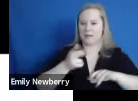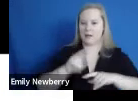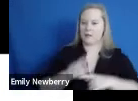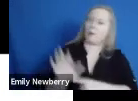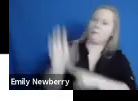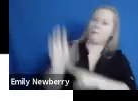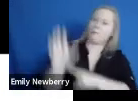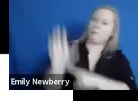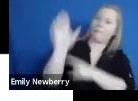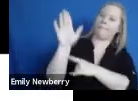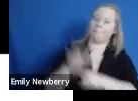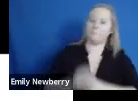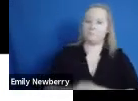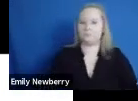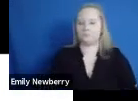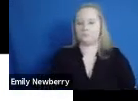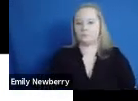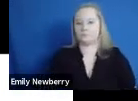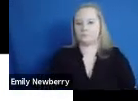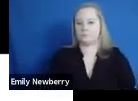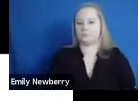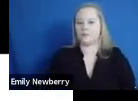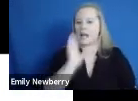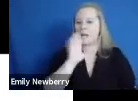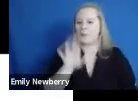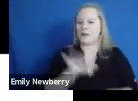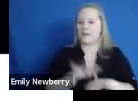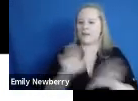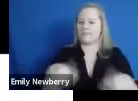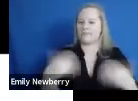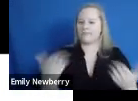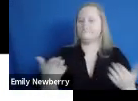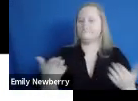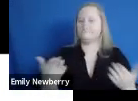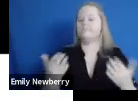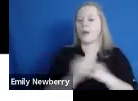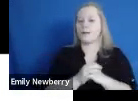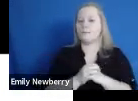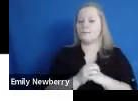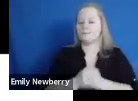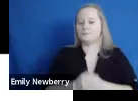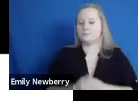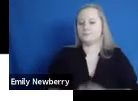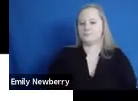I'll allow you to ask your question.